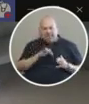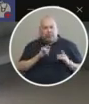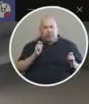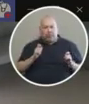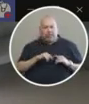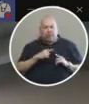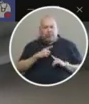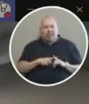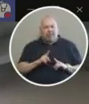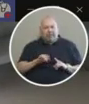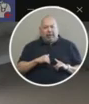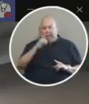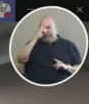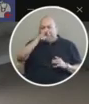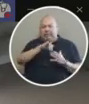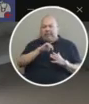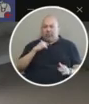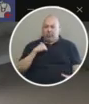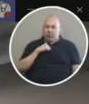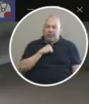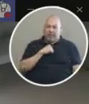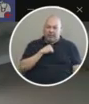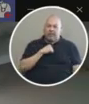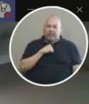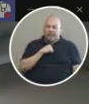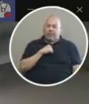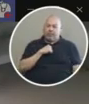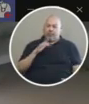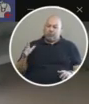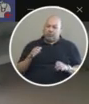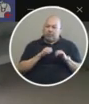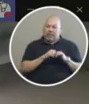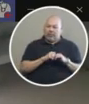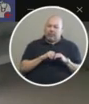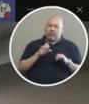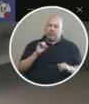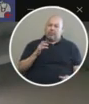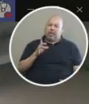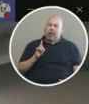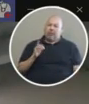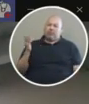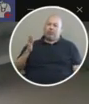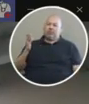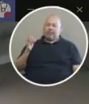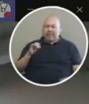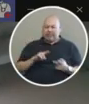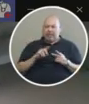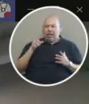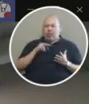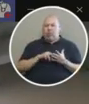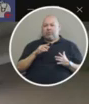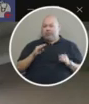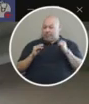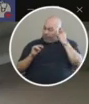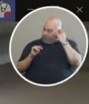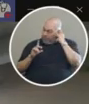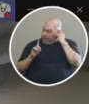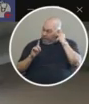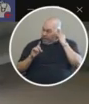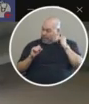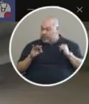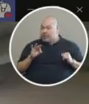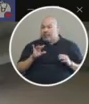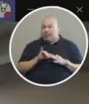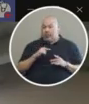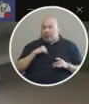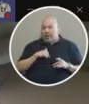change in a month. I think we put together a very solid presentation that looked at the bond packages